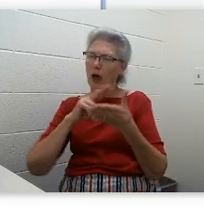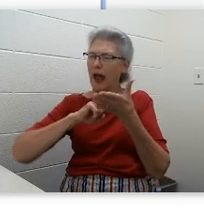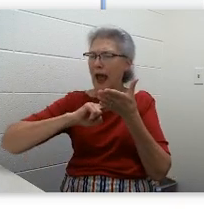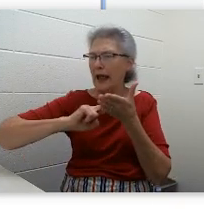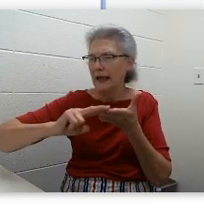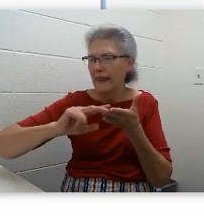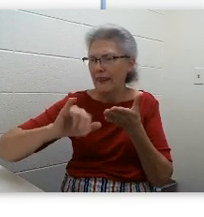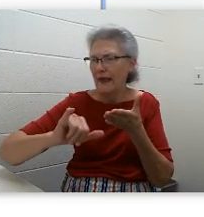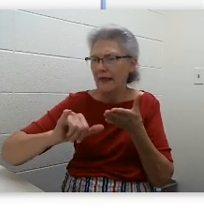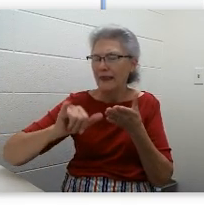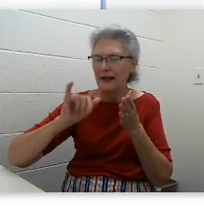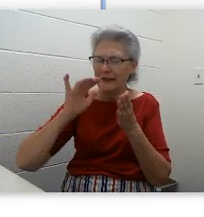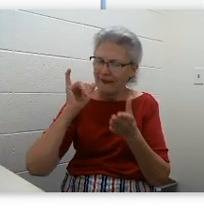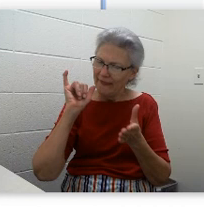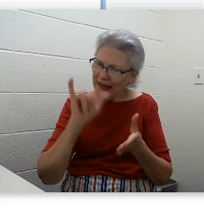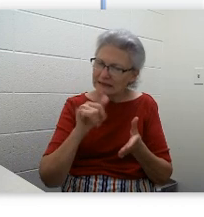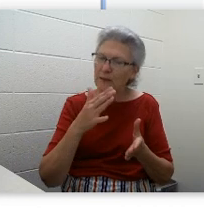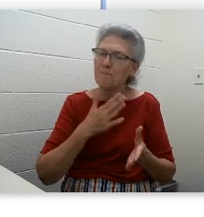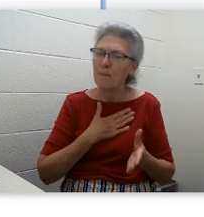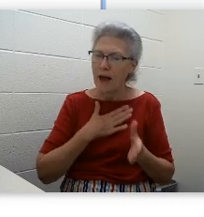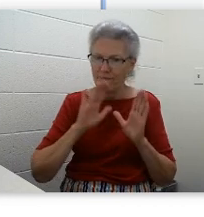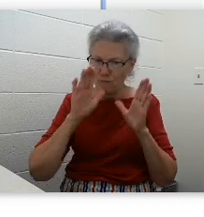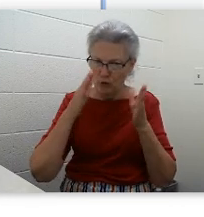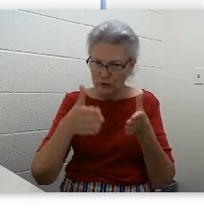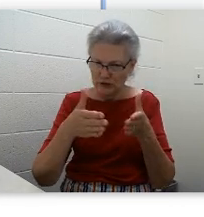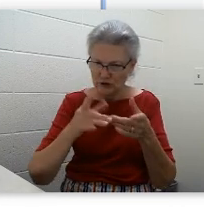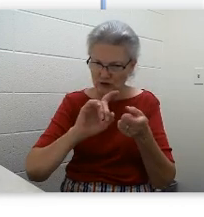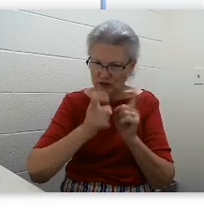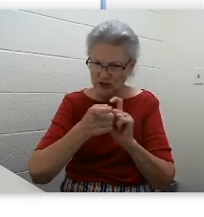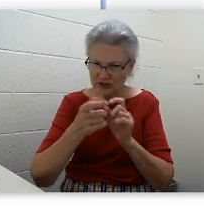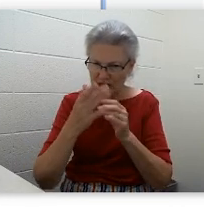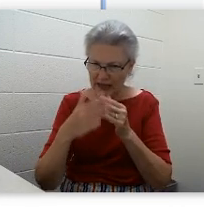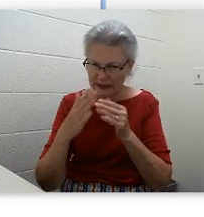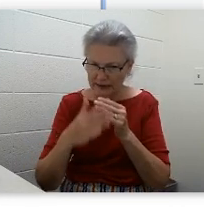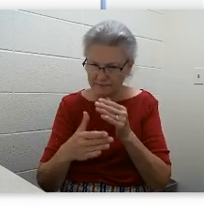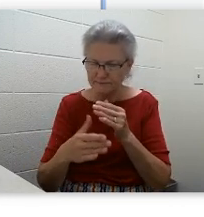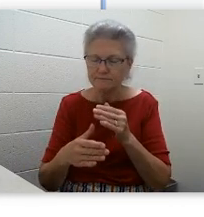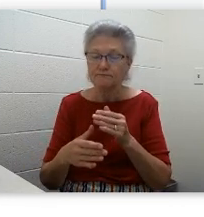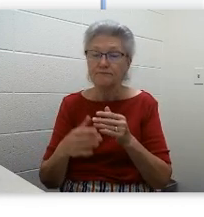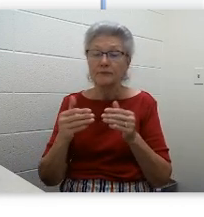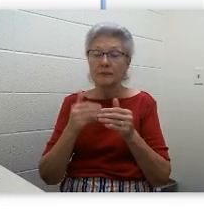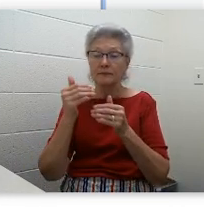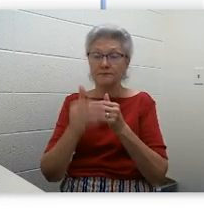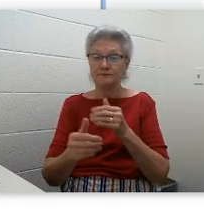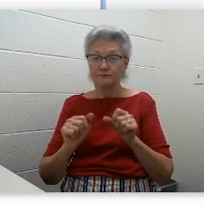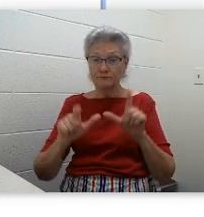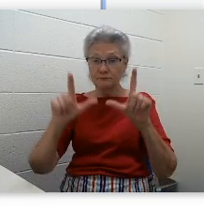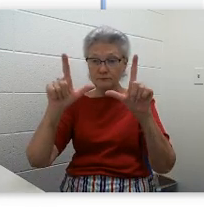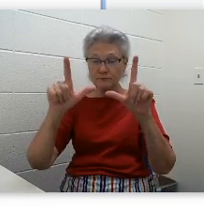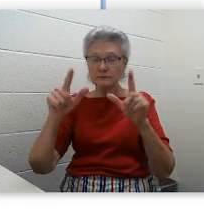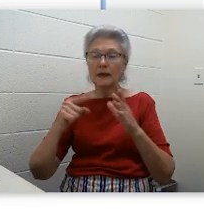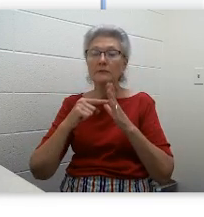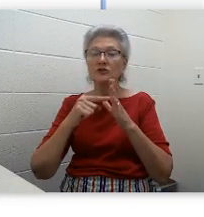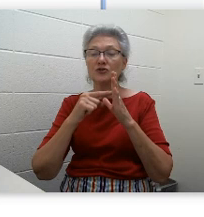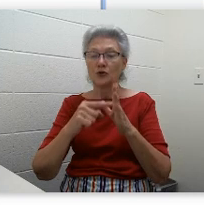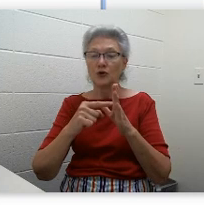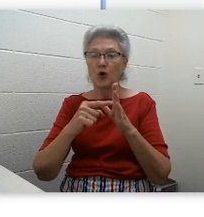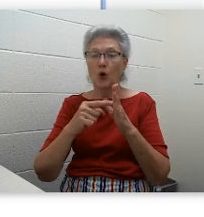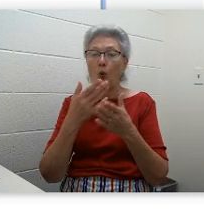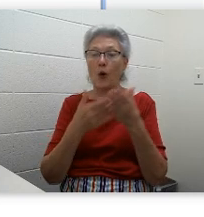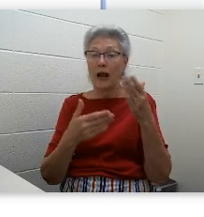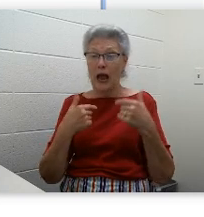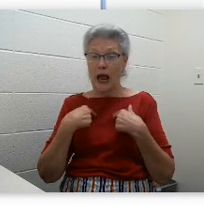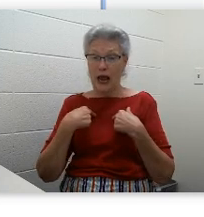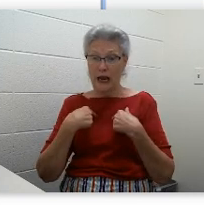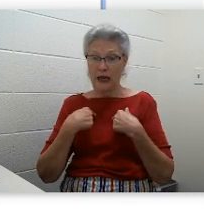start to help them change the ending. So in the next slide that I'm going to show you what